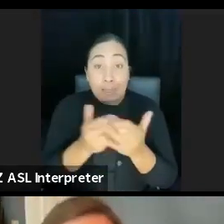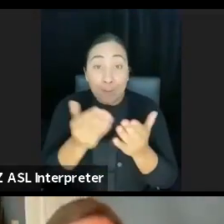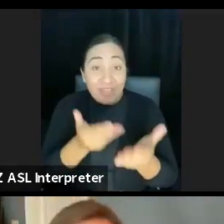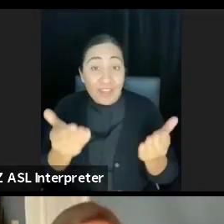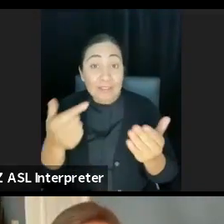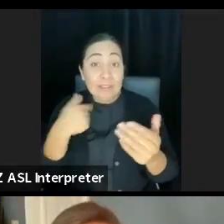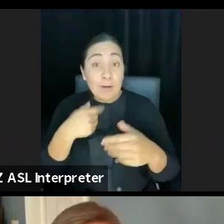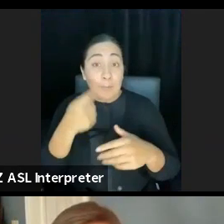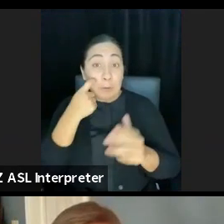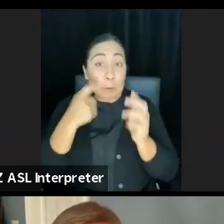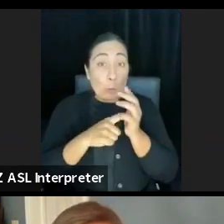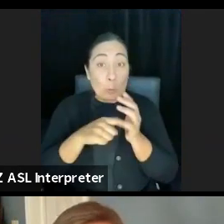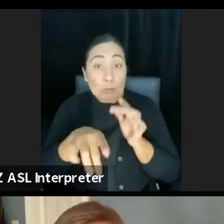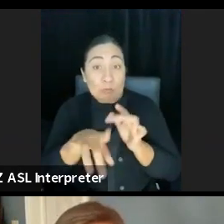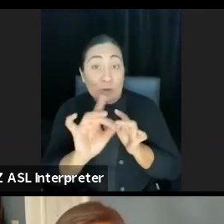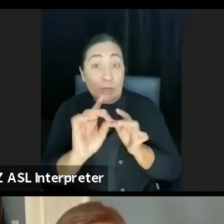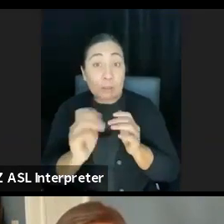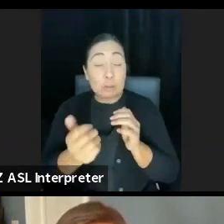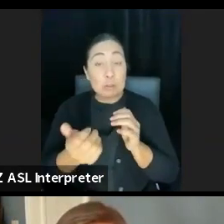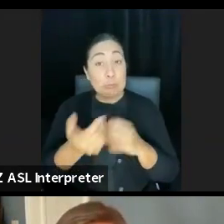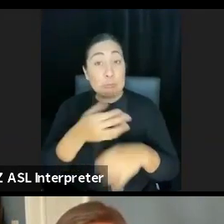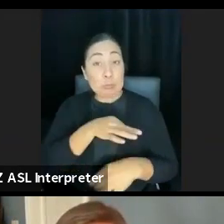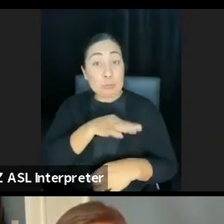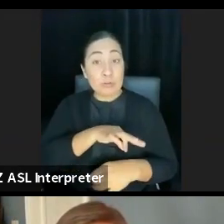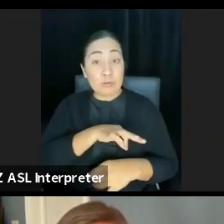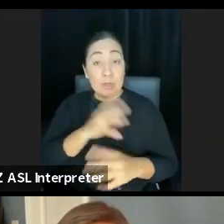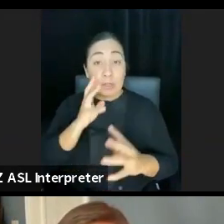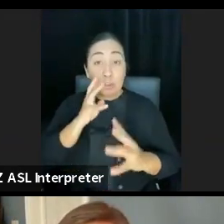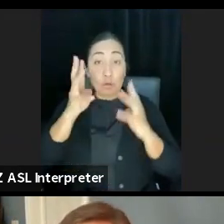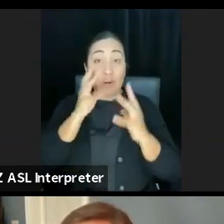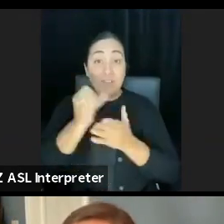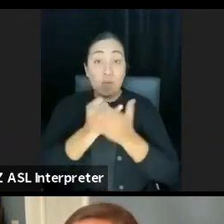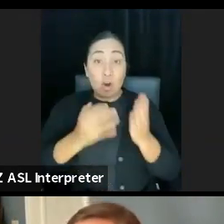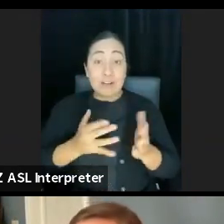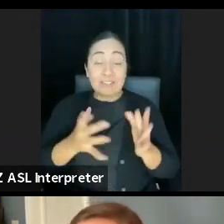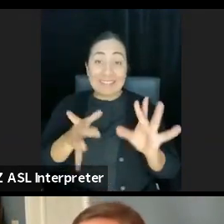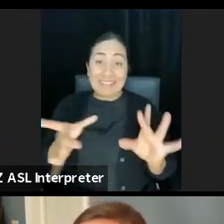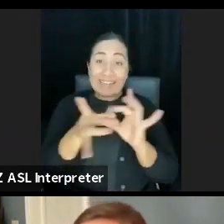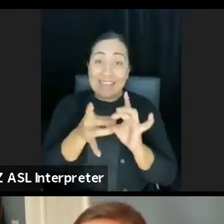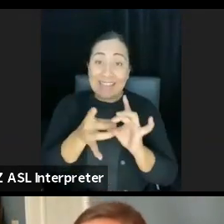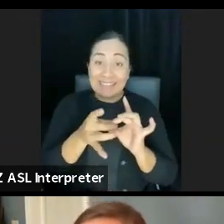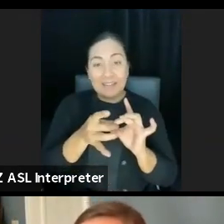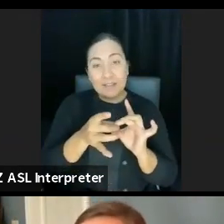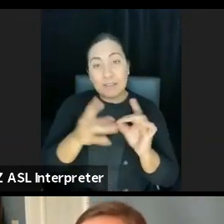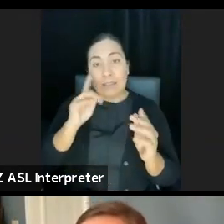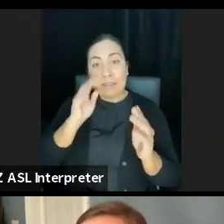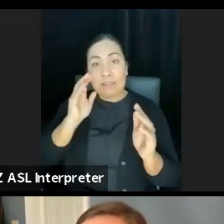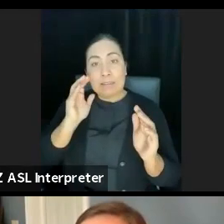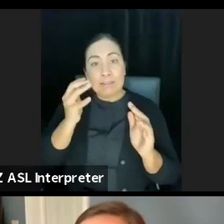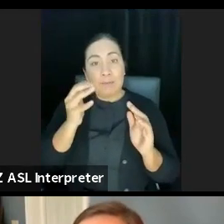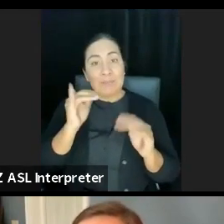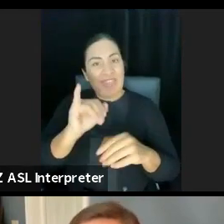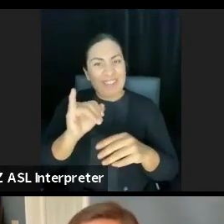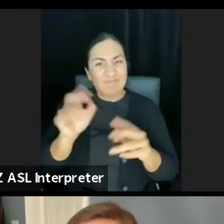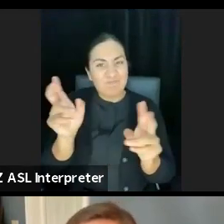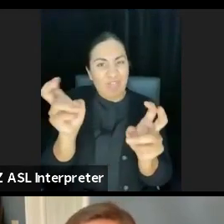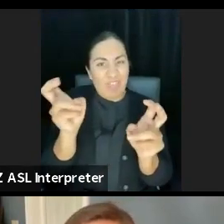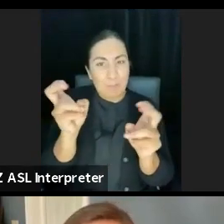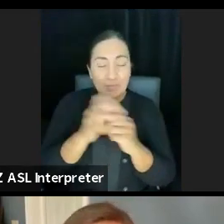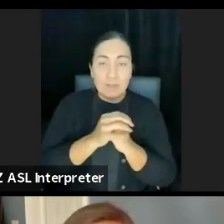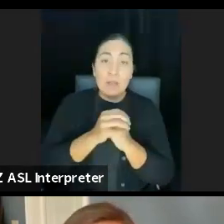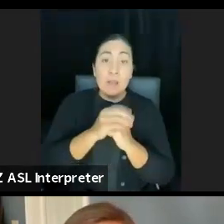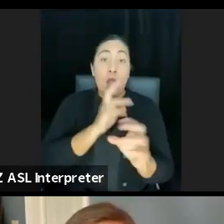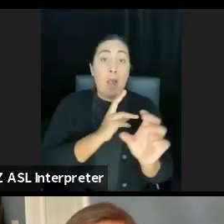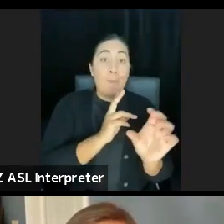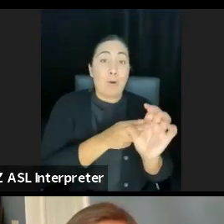finding most useful as a creative artist and connecting it all together, since that seems to be the running thread and theme too, is participating